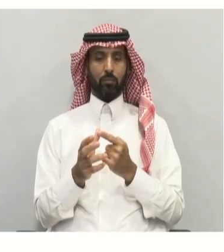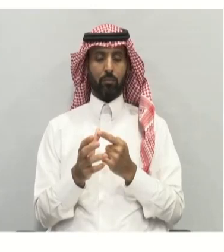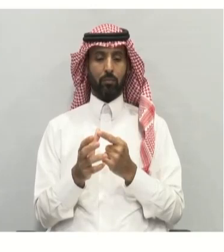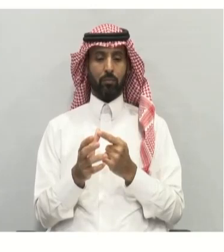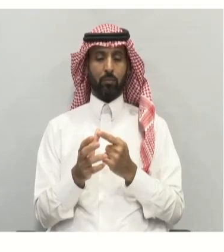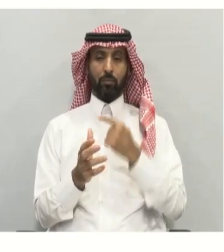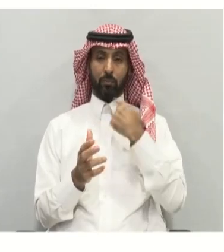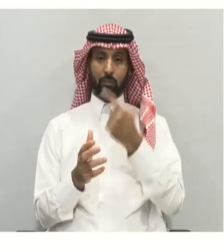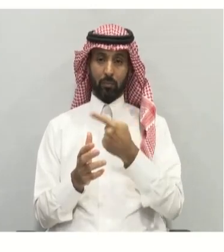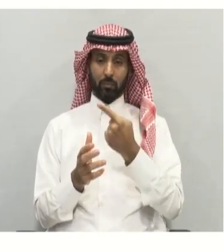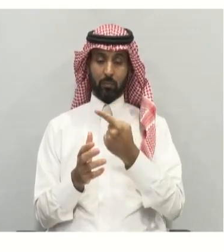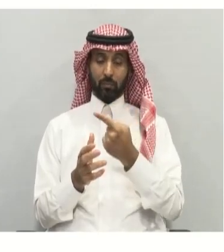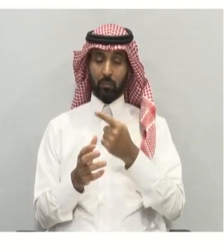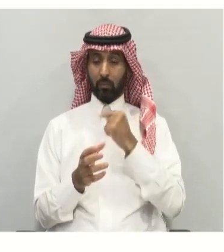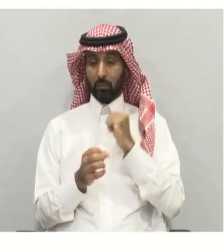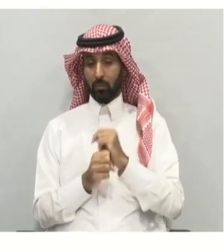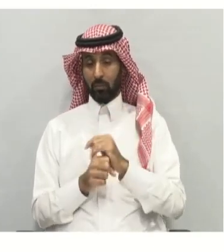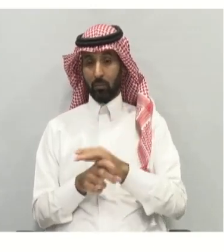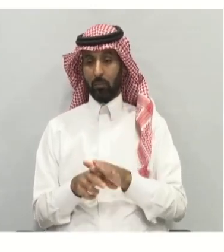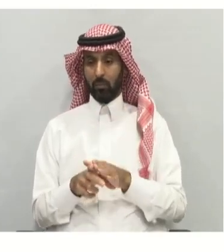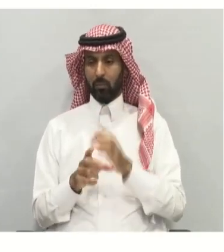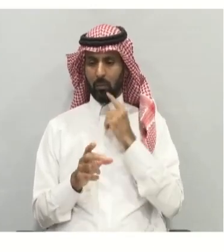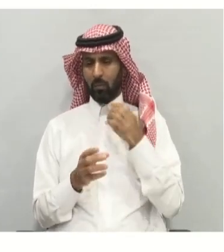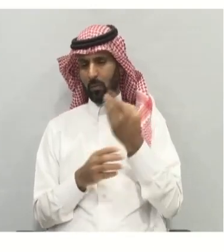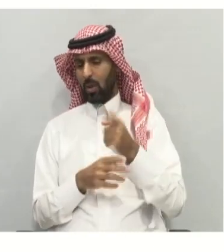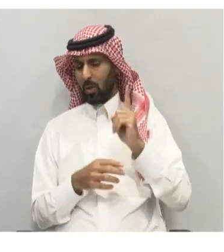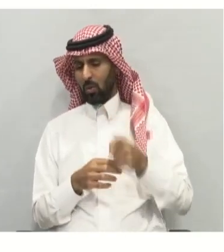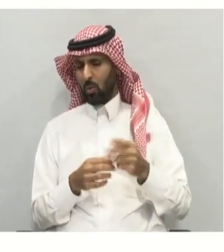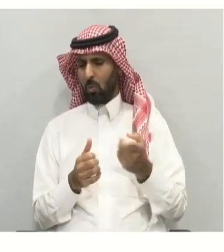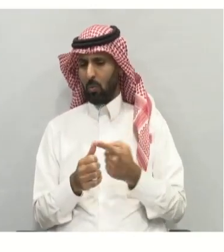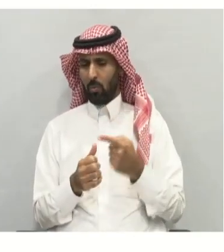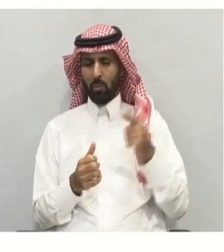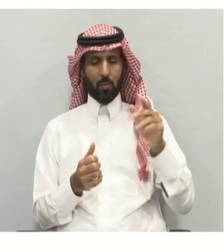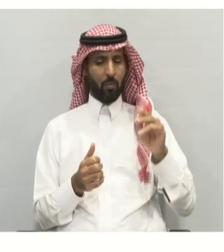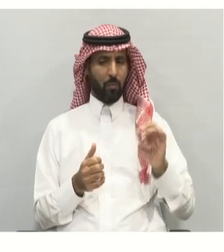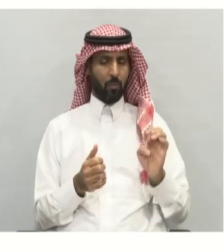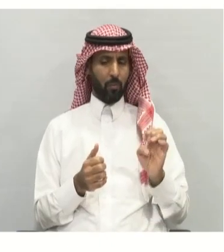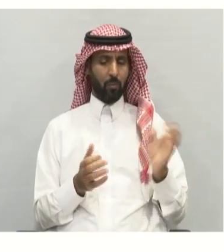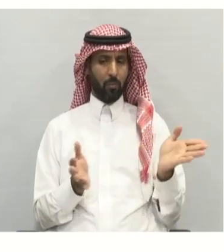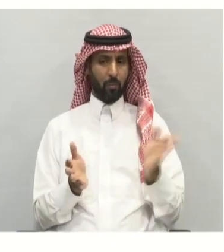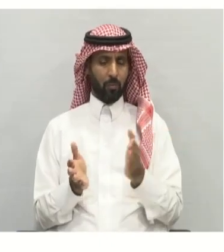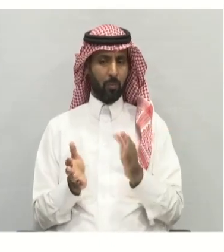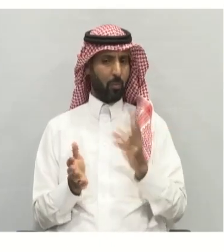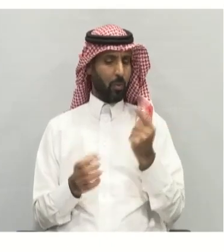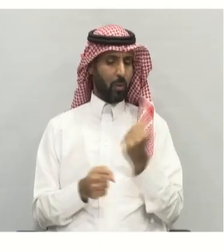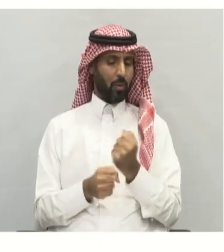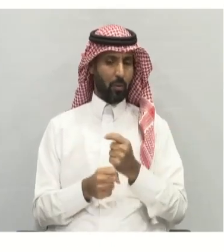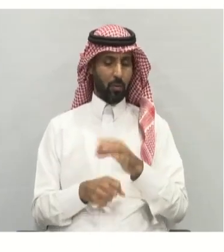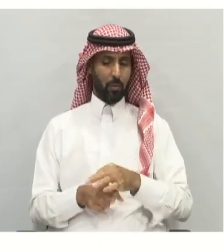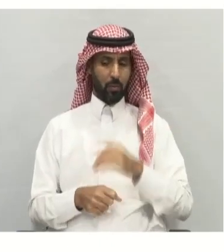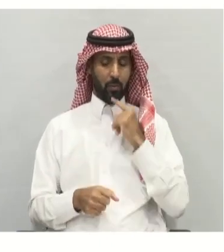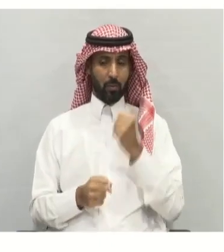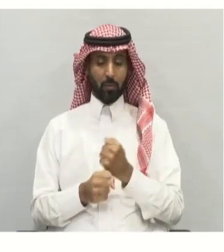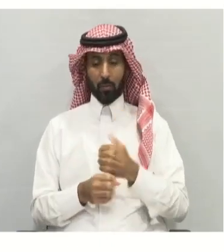by saying that the National Day is on, and then you mention the date. After this, what do people usually